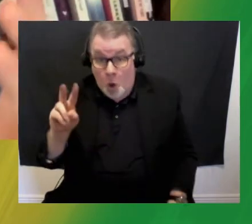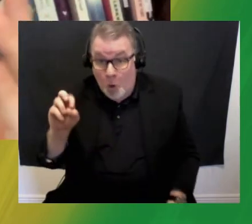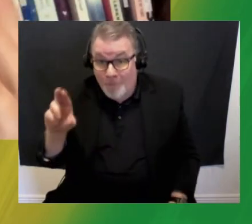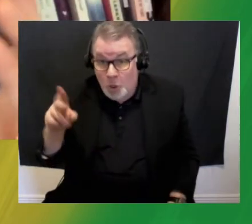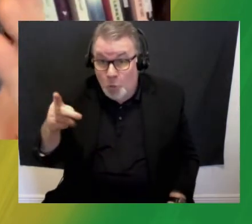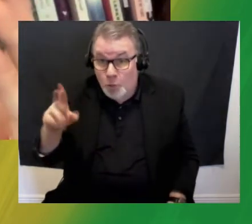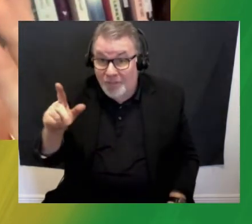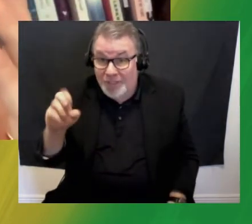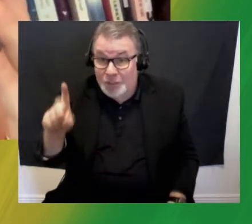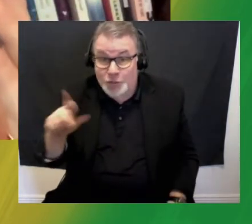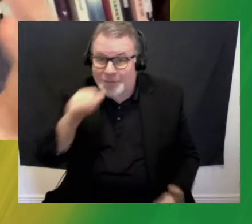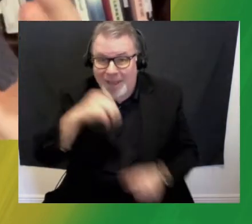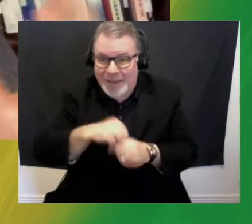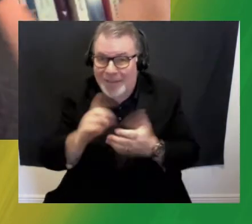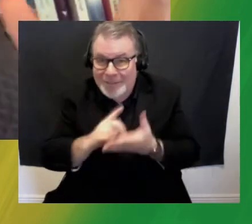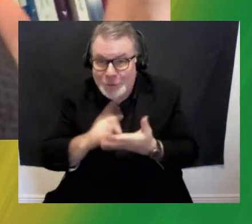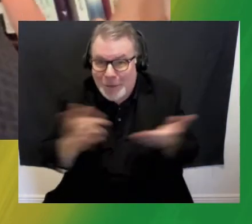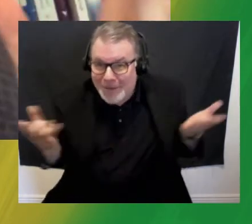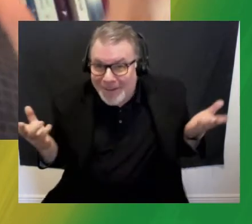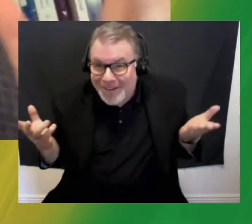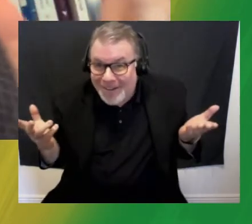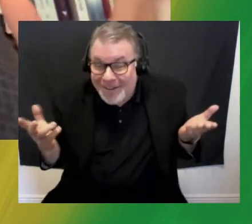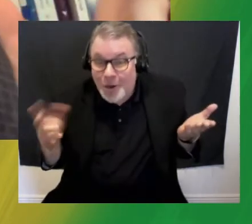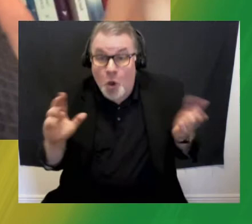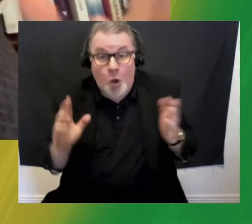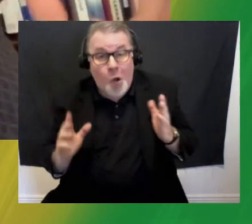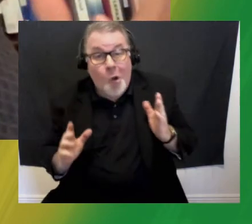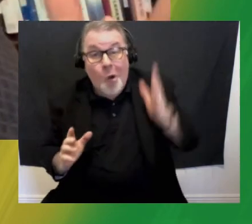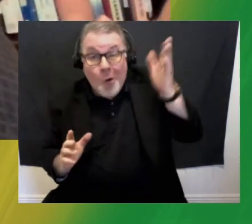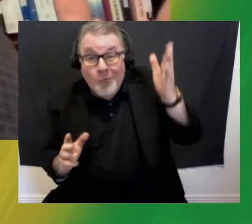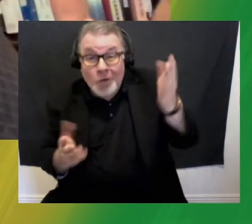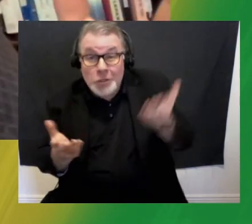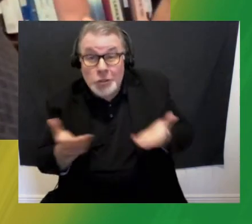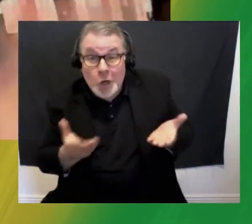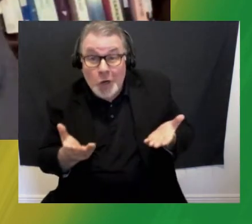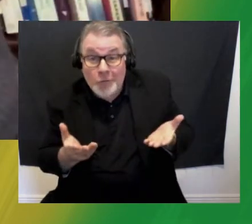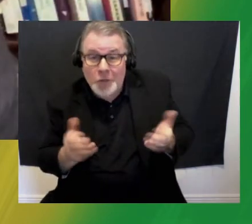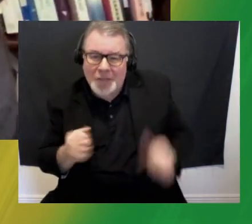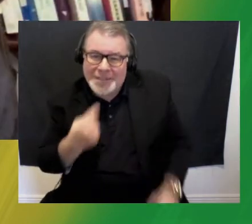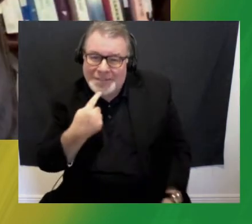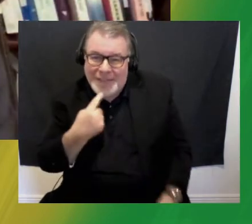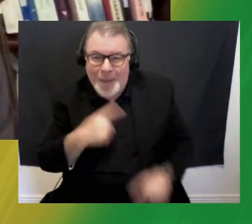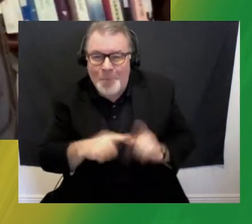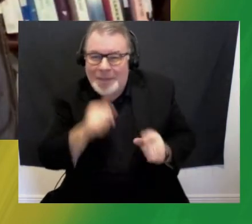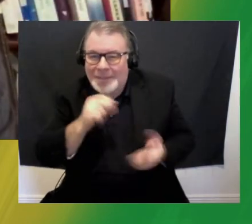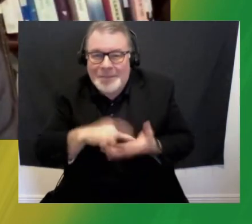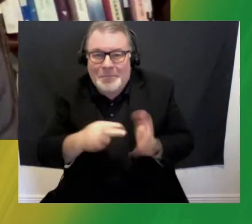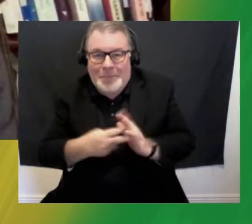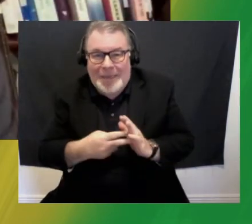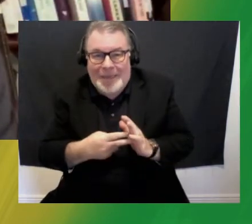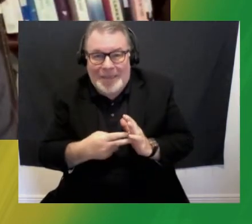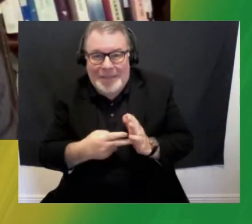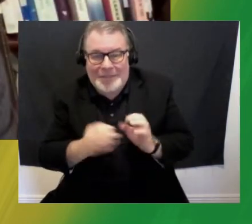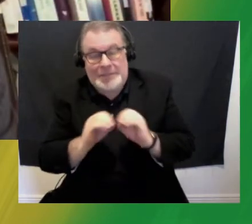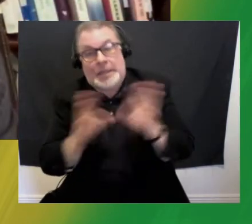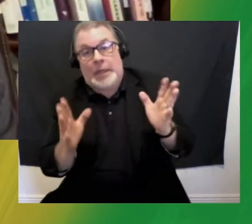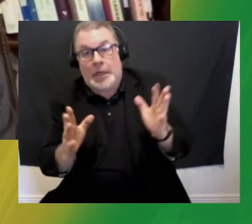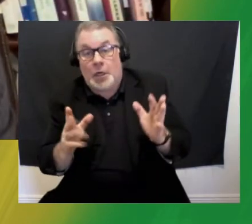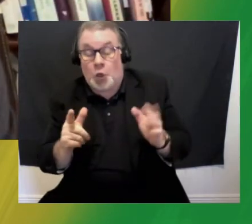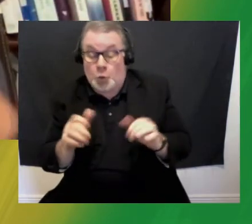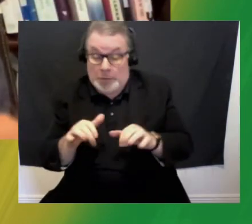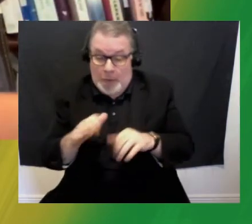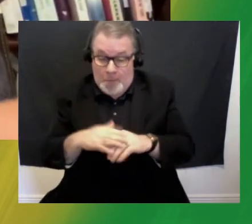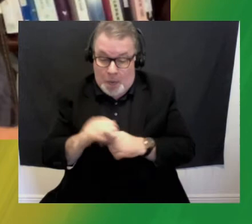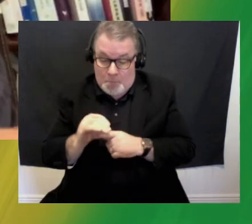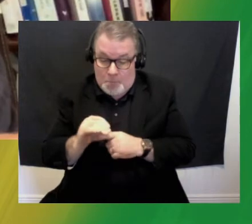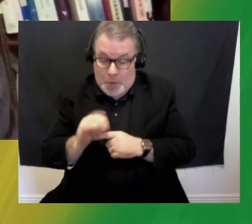the dictionary, I don't think. I mean, overserved, that's not, I mean, you can say it, but it's not like right there. You type that on Microsoft Word,